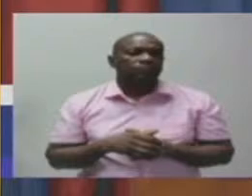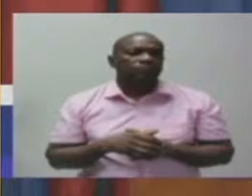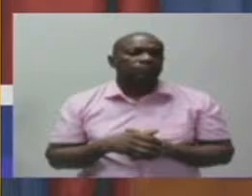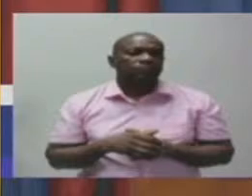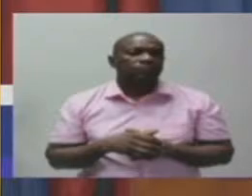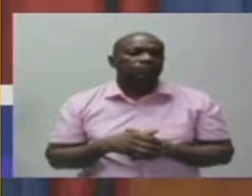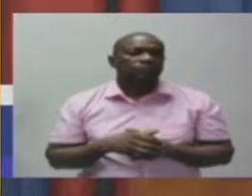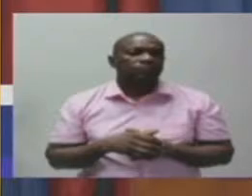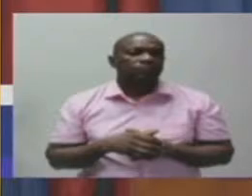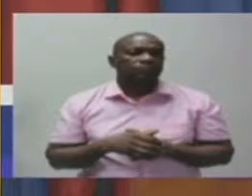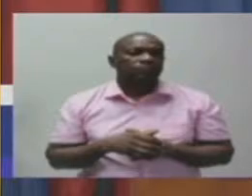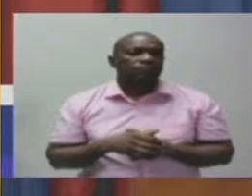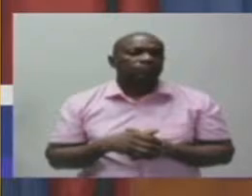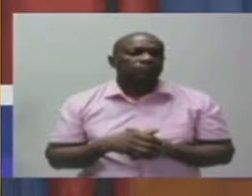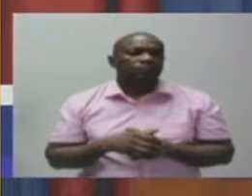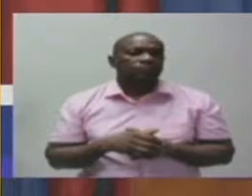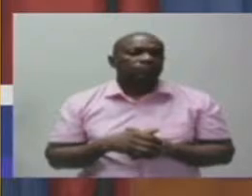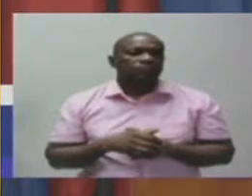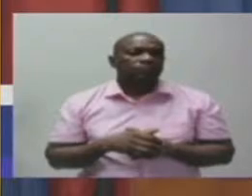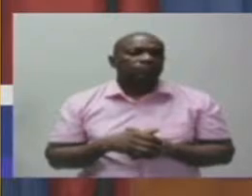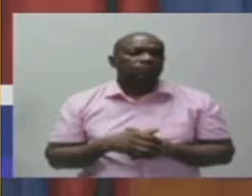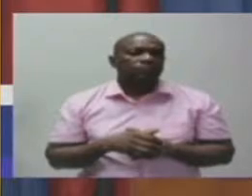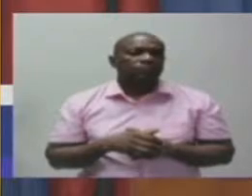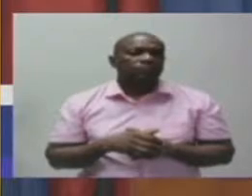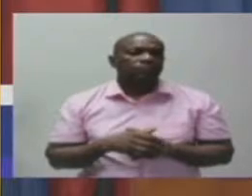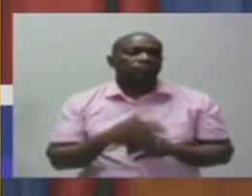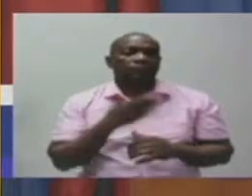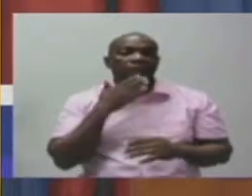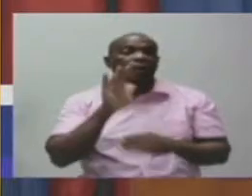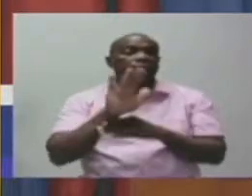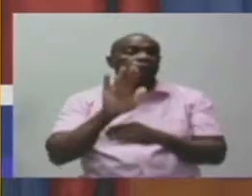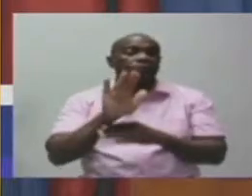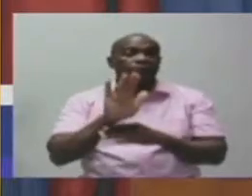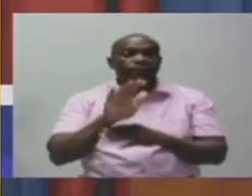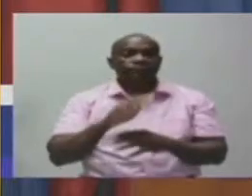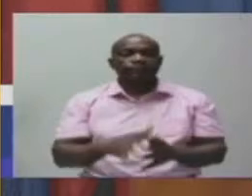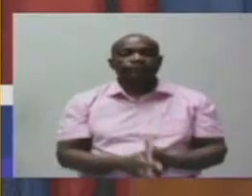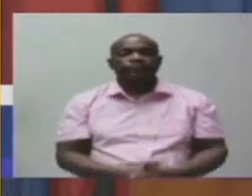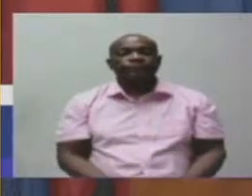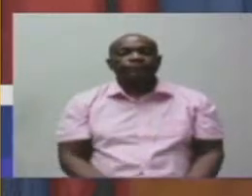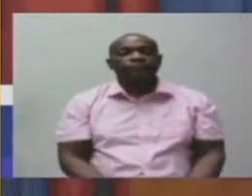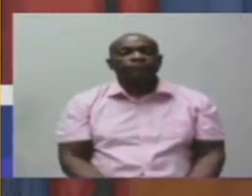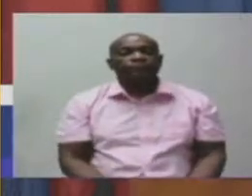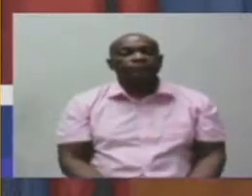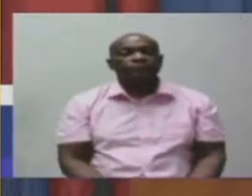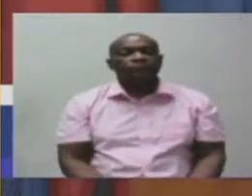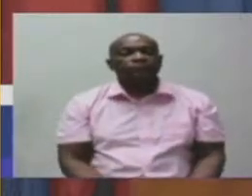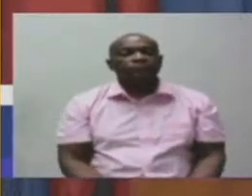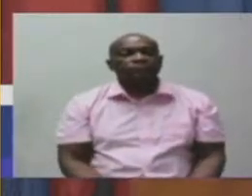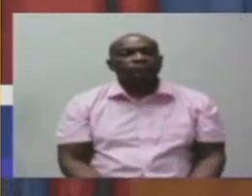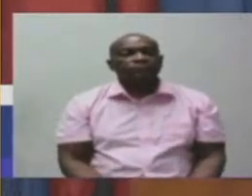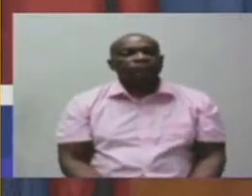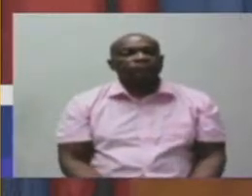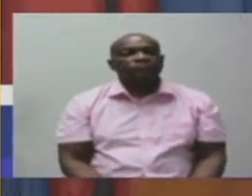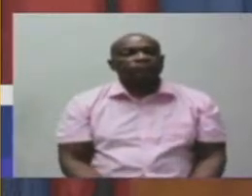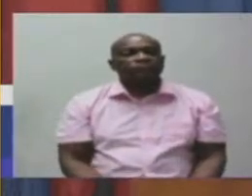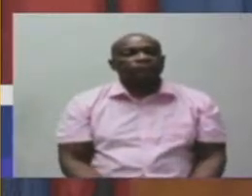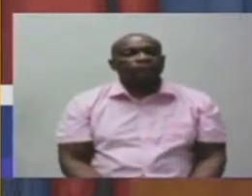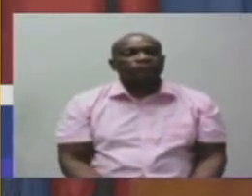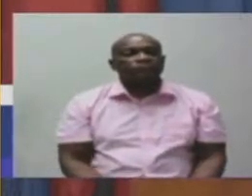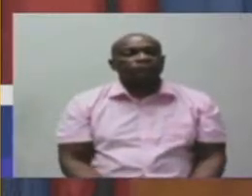Prime Minister. Good afternoon to the medical team led by the Chief Medical Officer, members of the